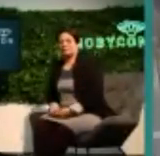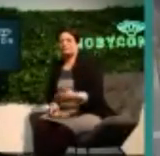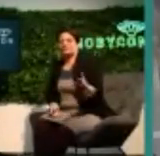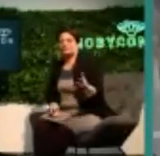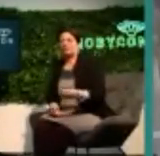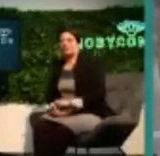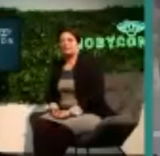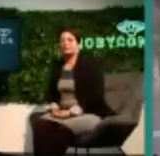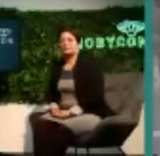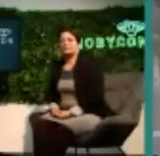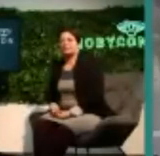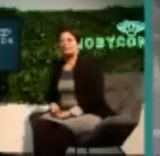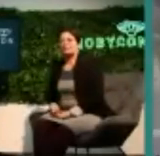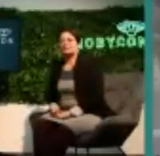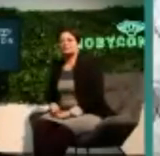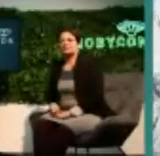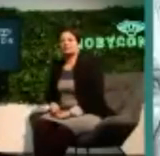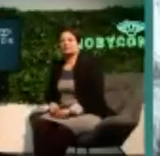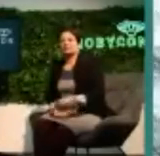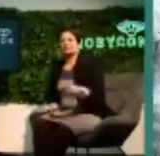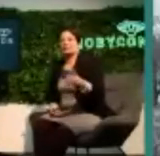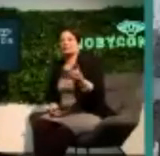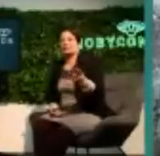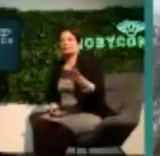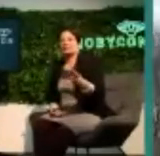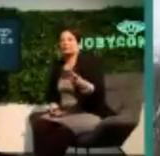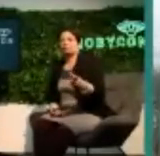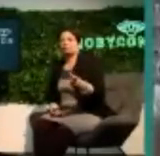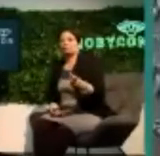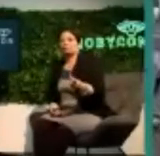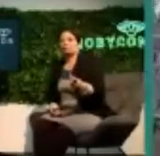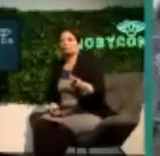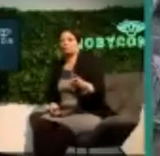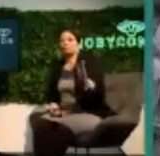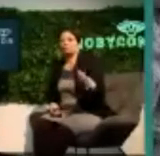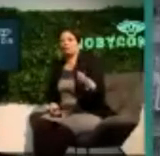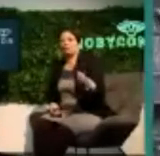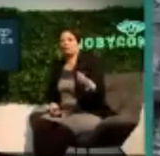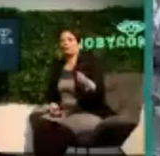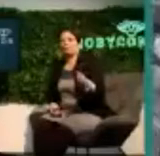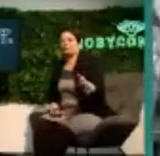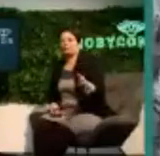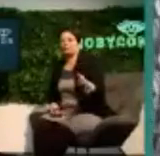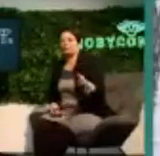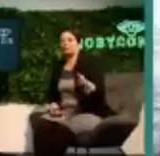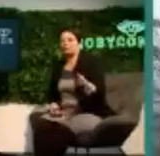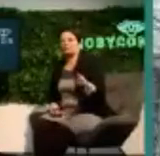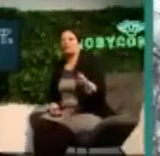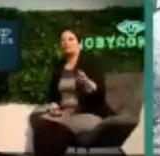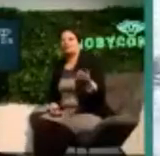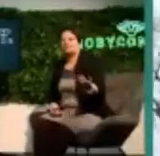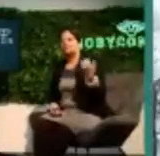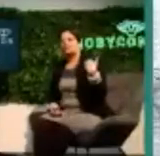of Poptehof, which is that diverse community I mentioned earlier. And one of the things I think is important to note here is this pathway that we're currently traveling